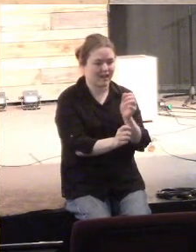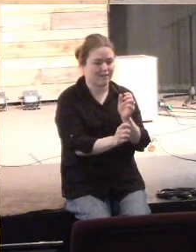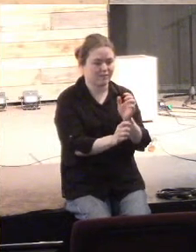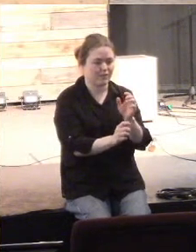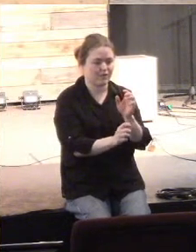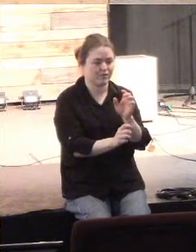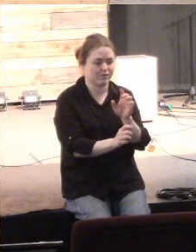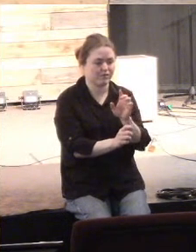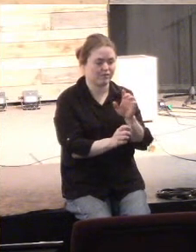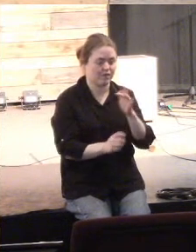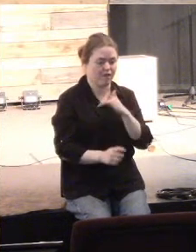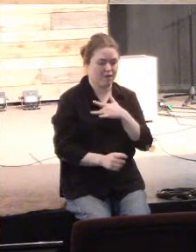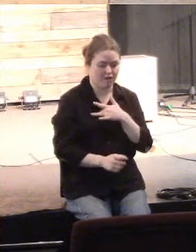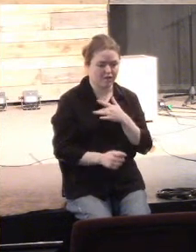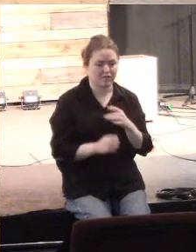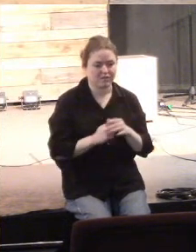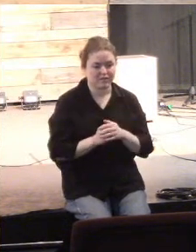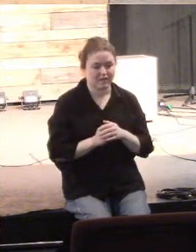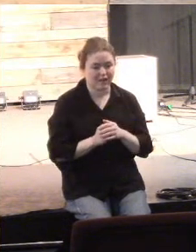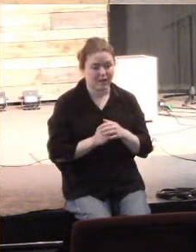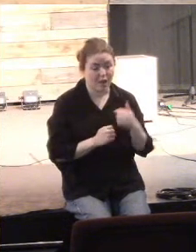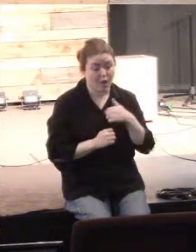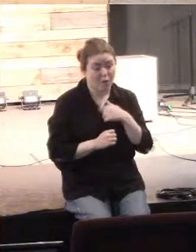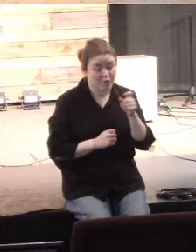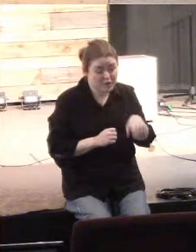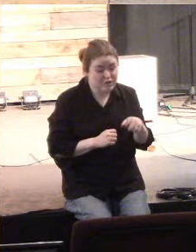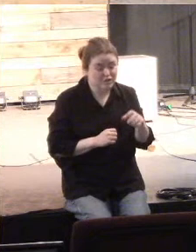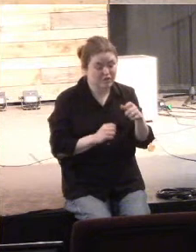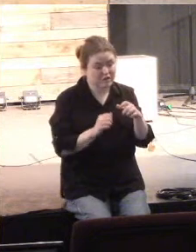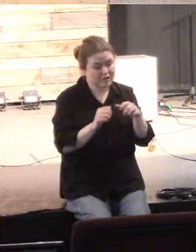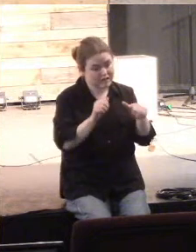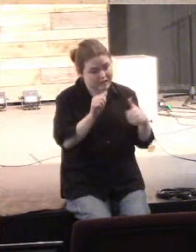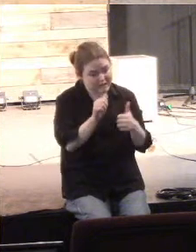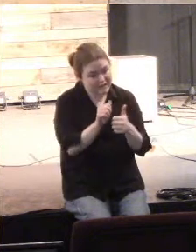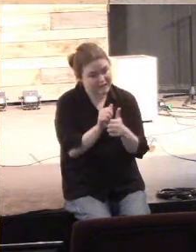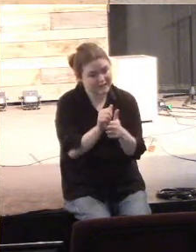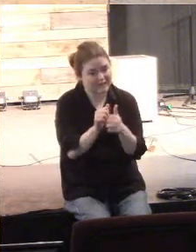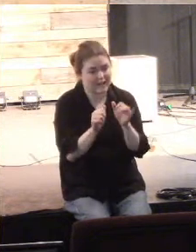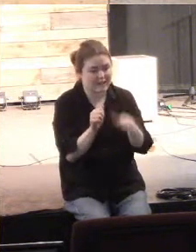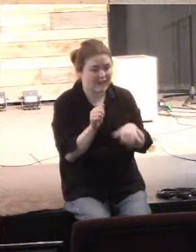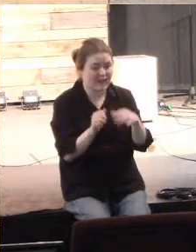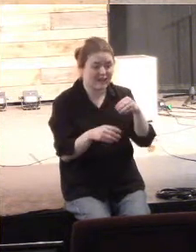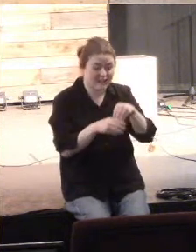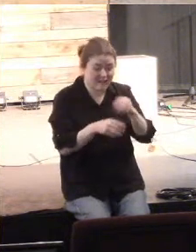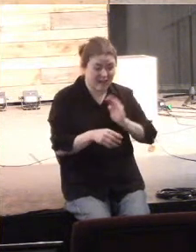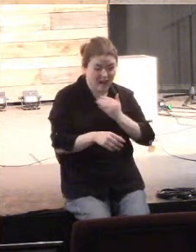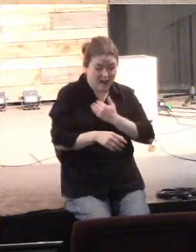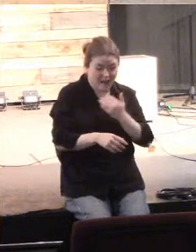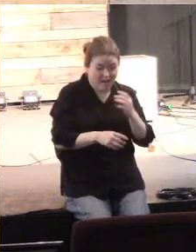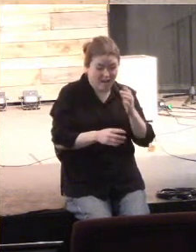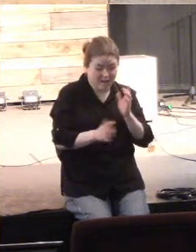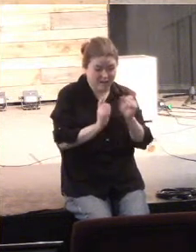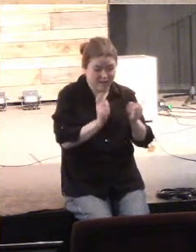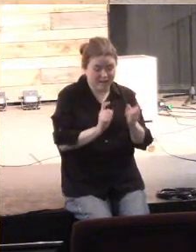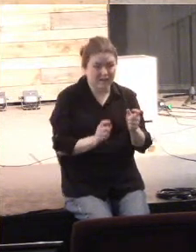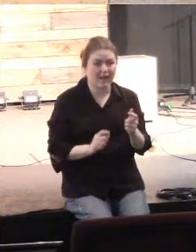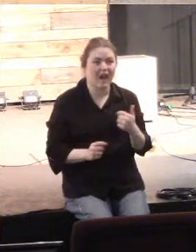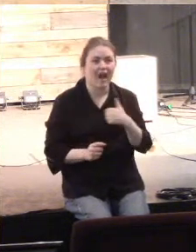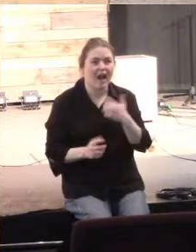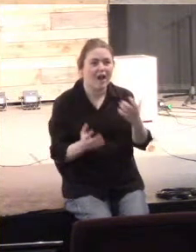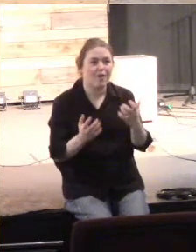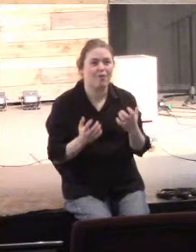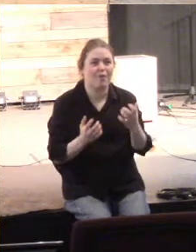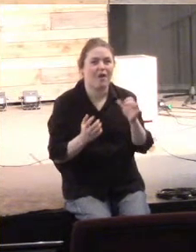you know, should have, hopefully pursue in our week, in our giving. And I think about my giving today. You know, I really want my giving, the